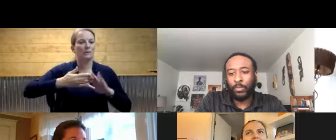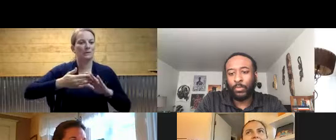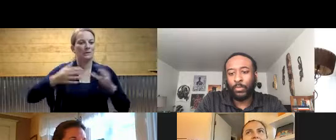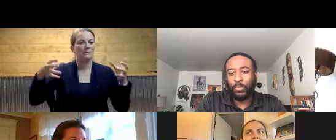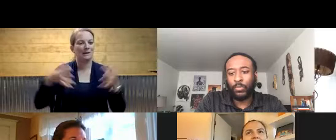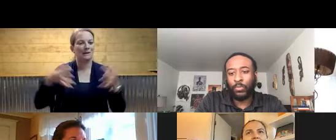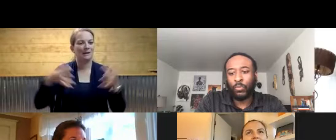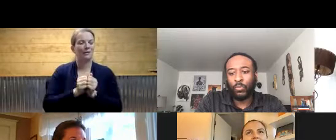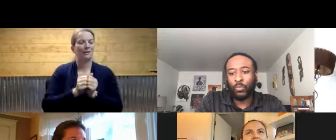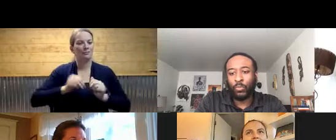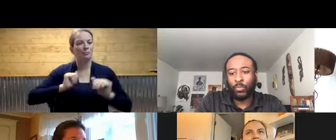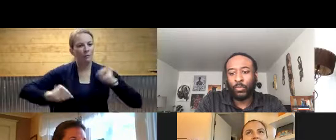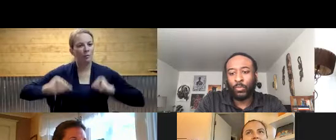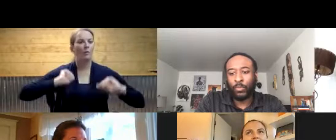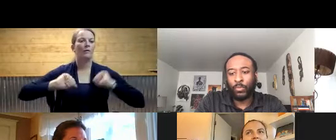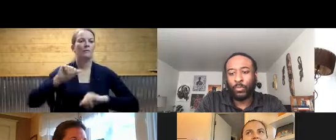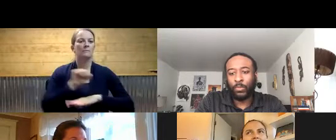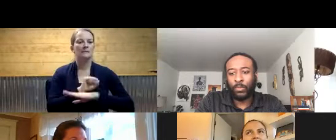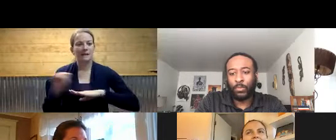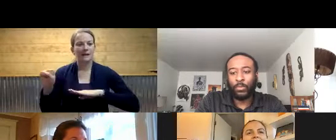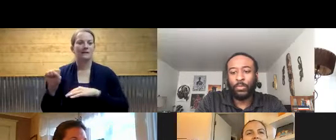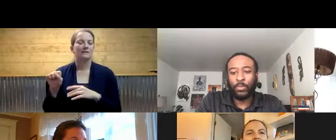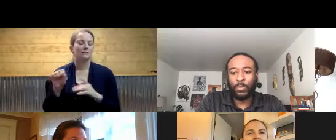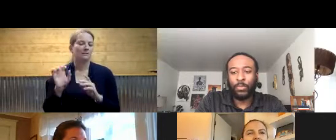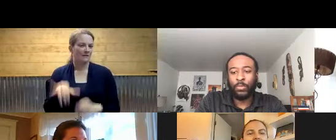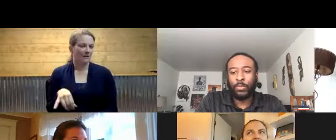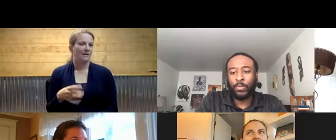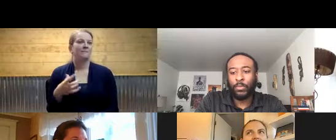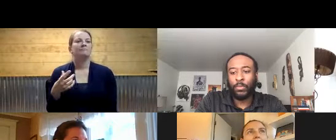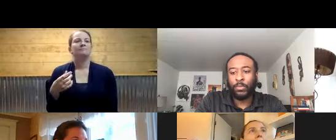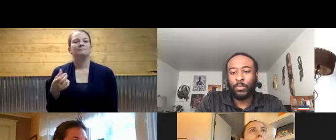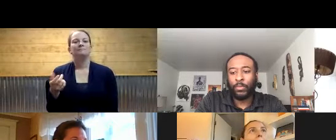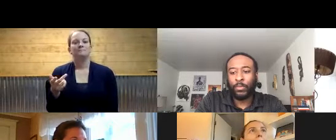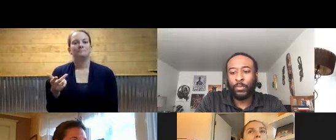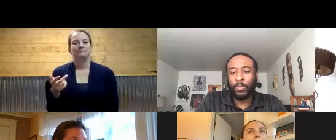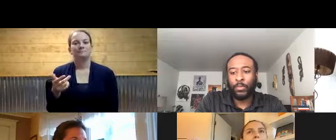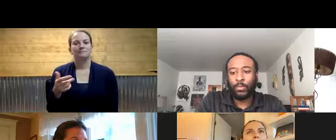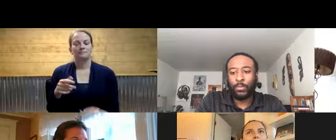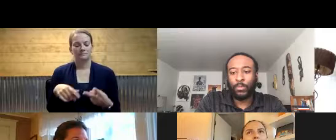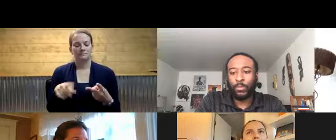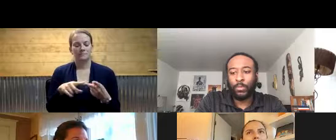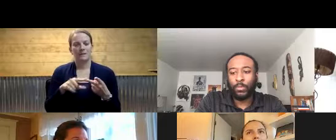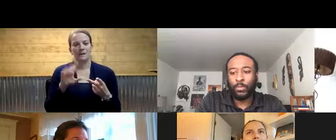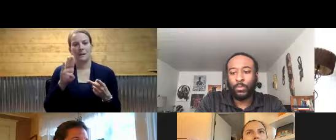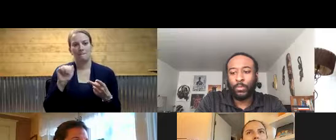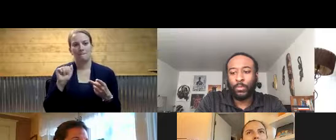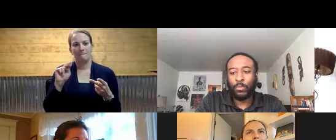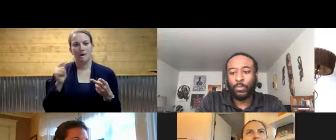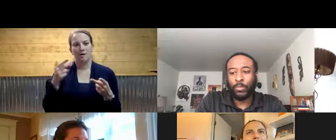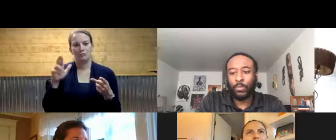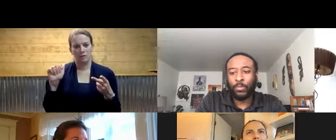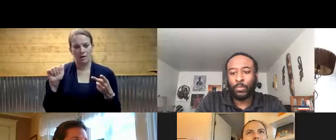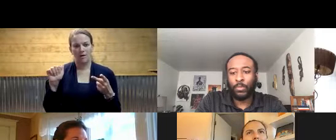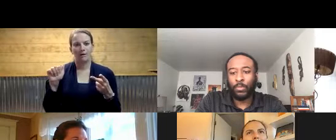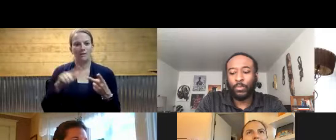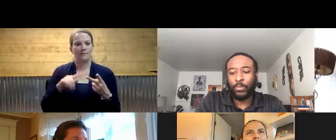giant performance, and there were winners, losers, etc. And also a part of Bhangra, which where we celebrated Diwali, where